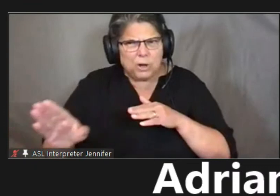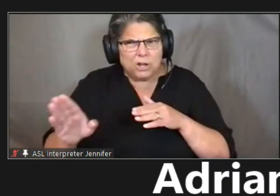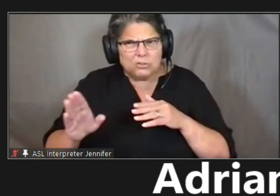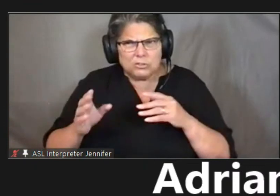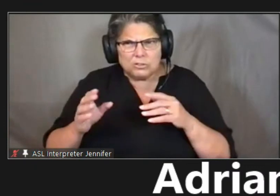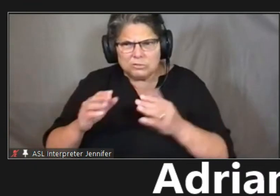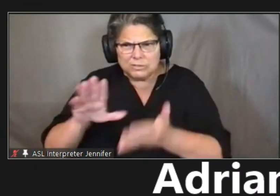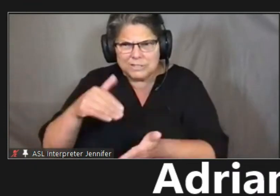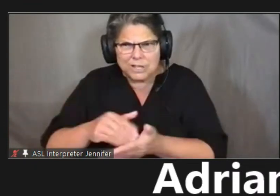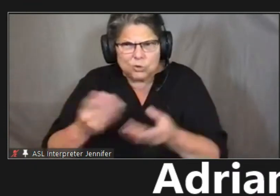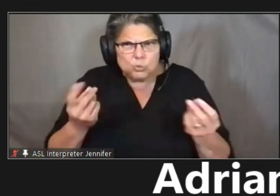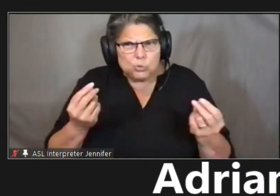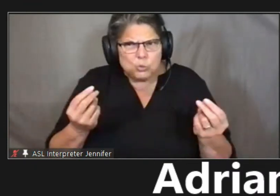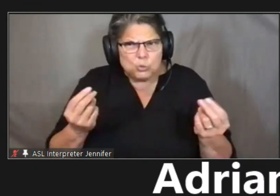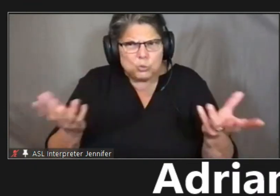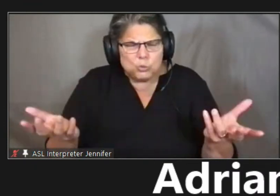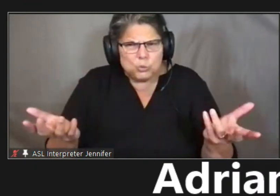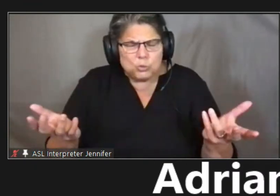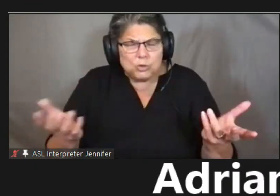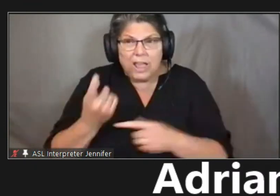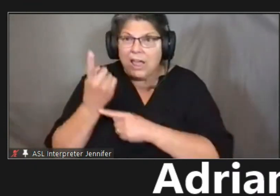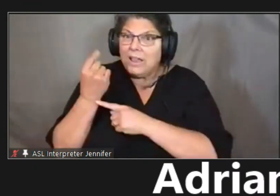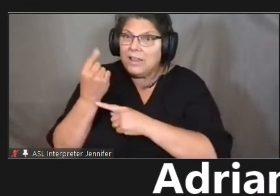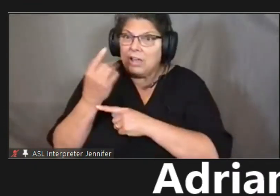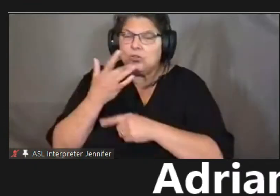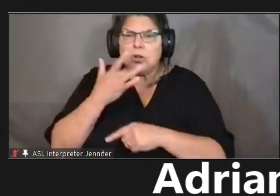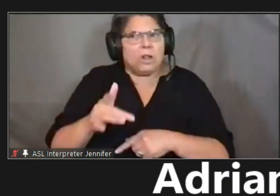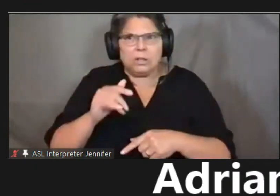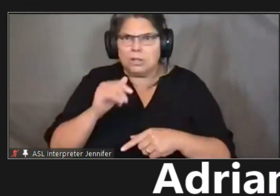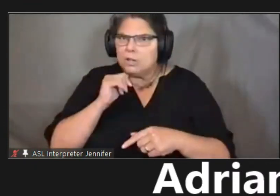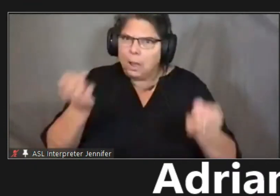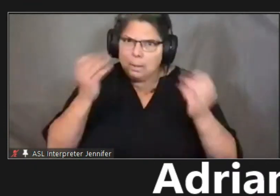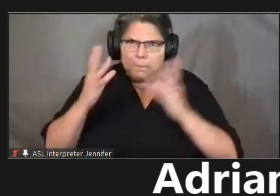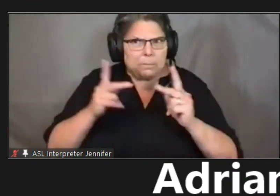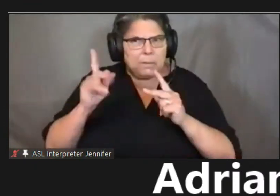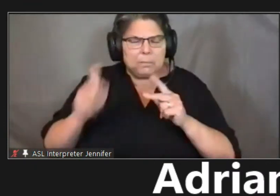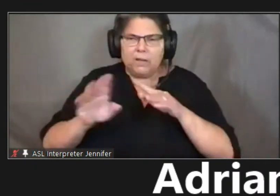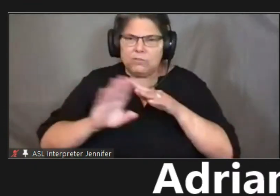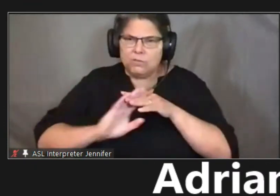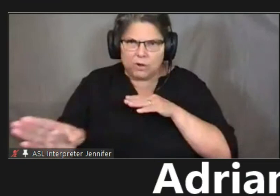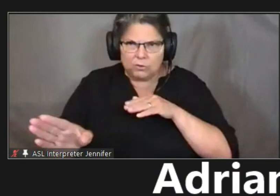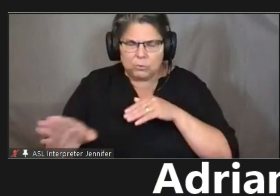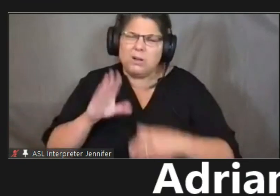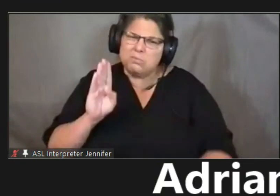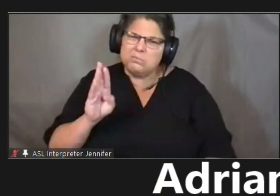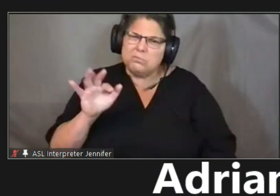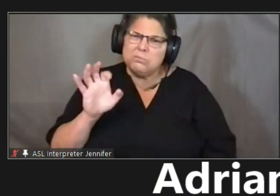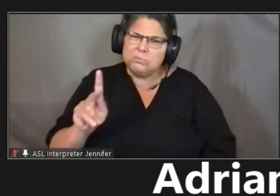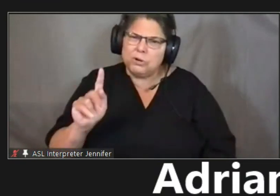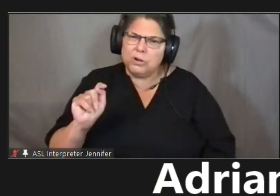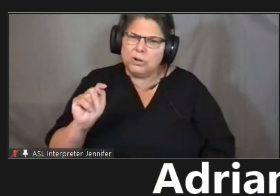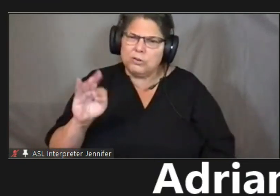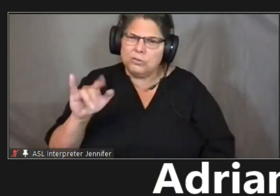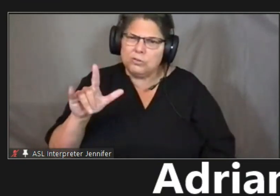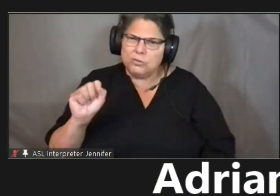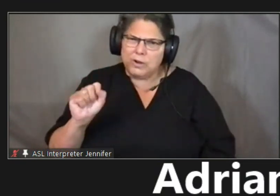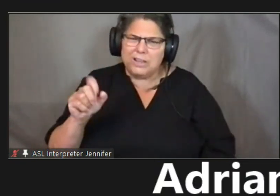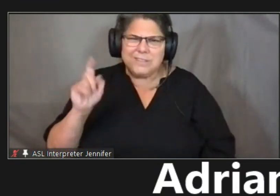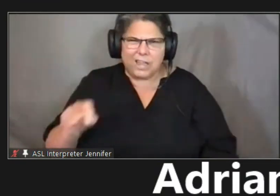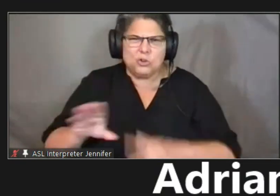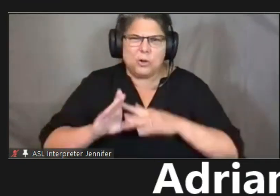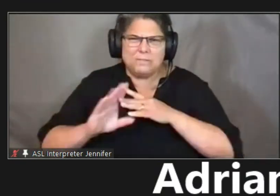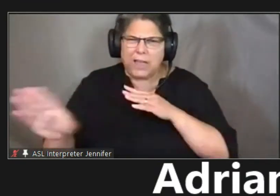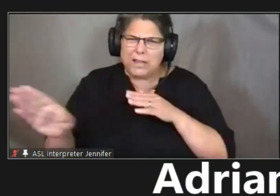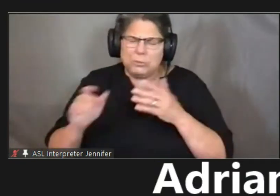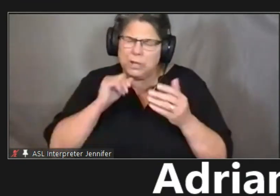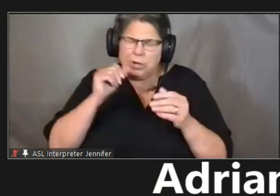last year we luckily didn't have to do any major evacuations. There was actually Brook Trails did, but I think it was, I don't remember.